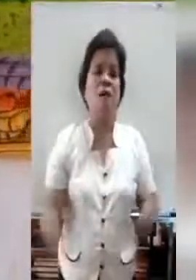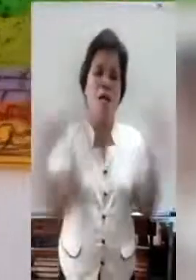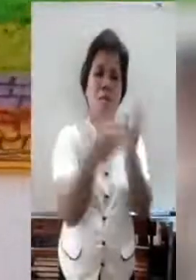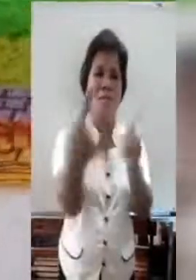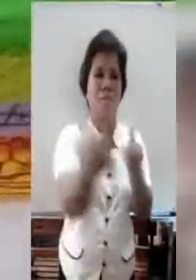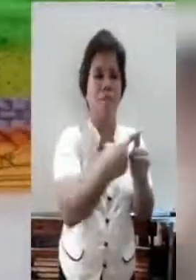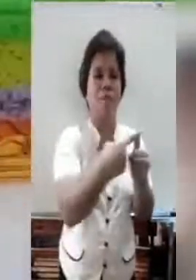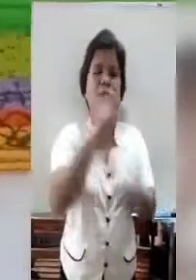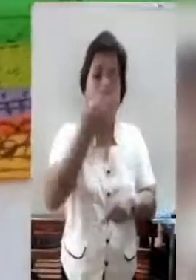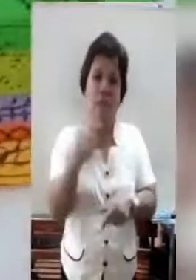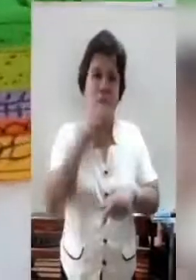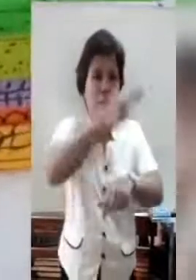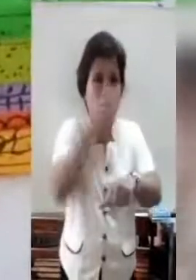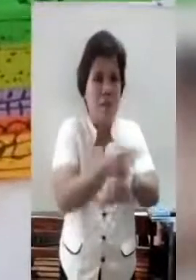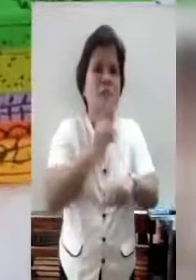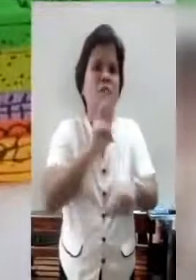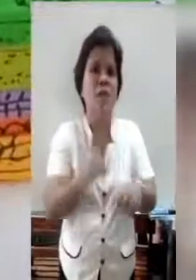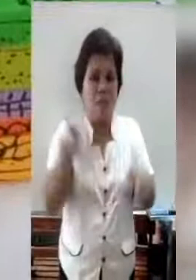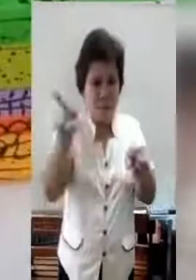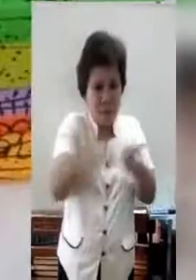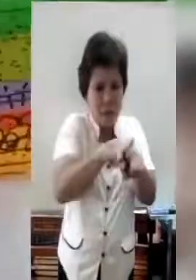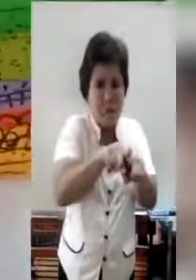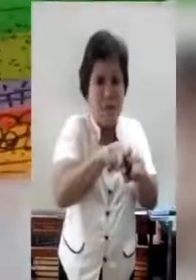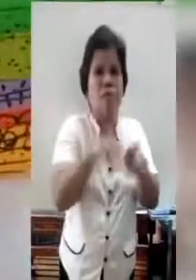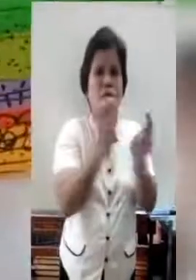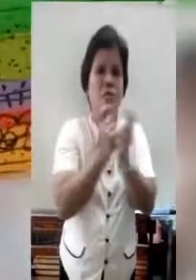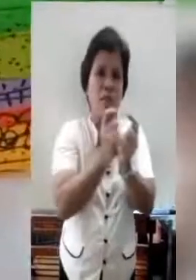At first, the rocks are stuck together